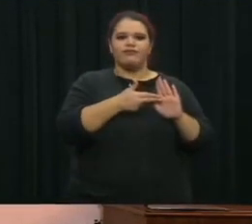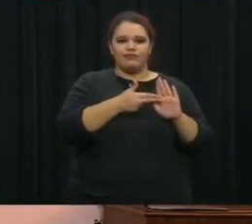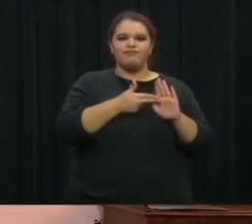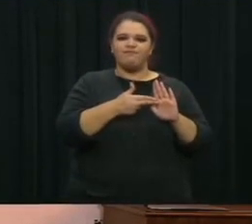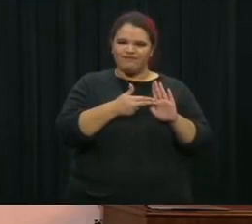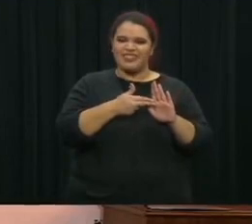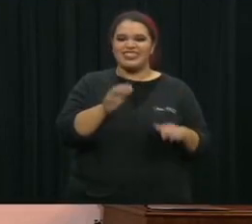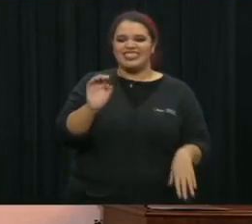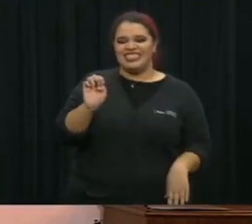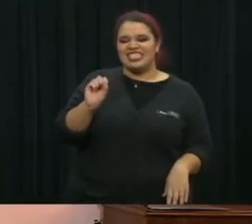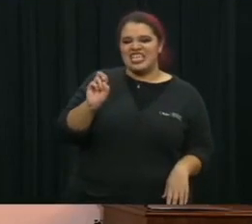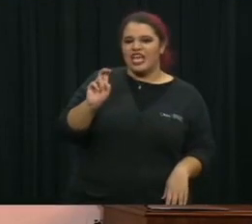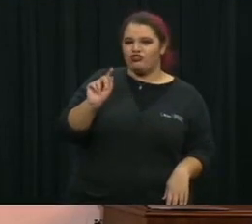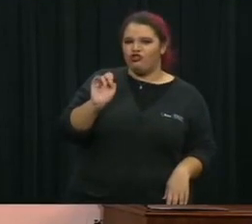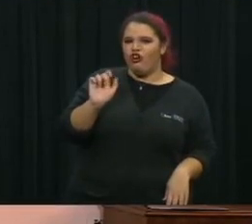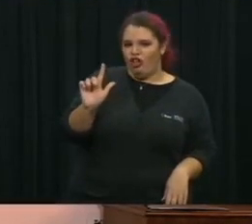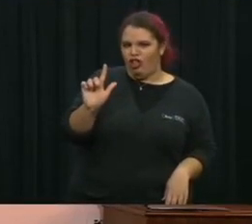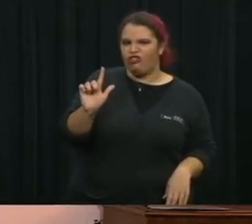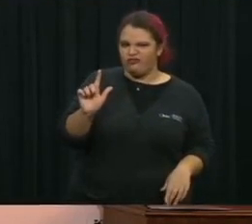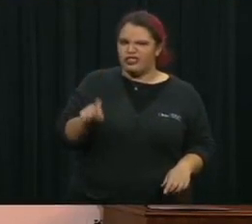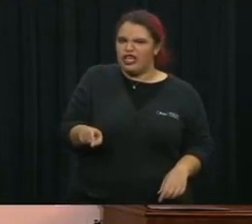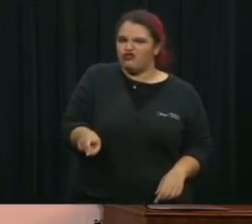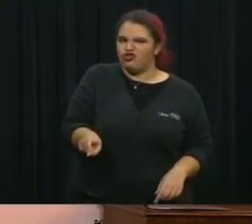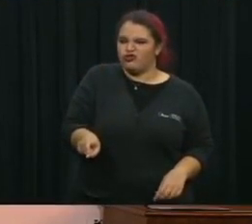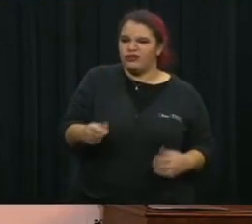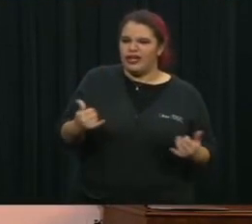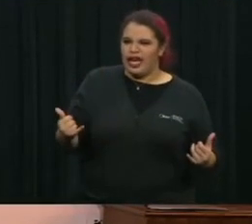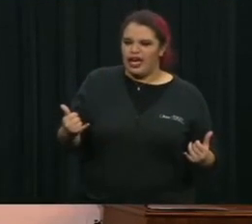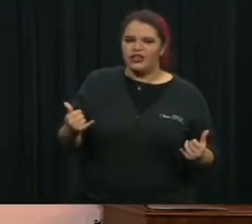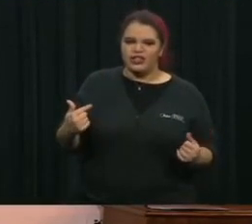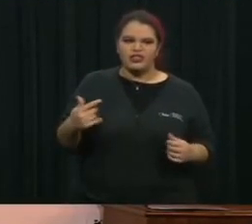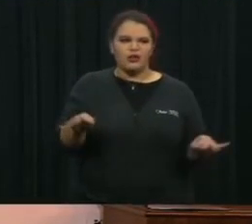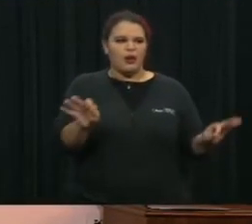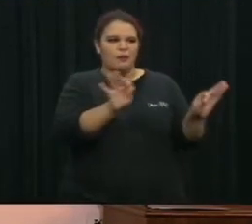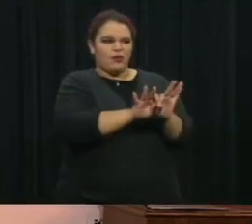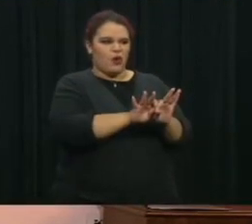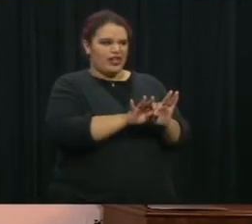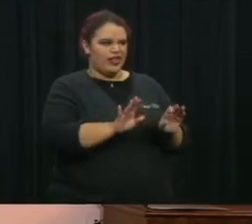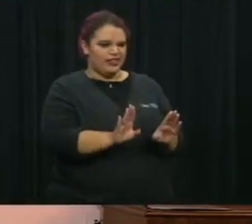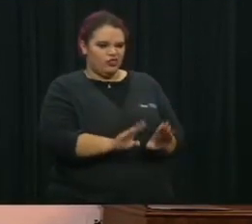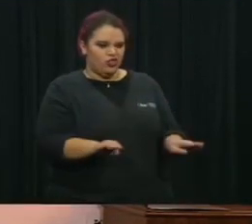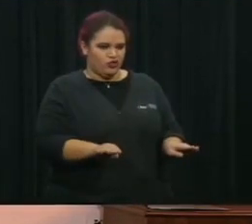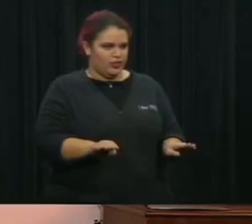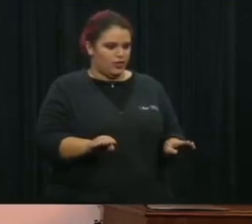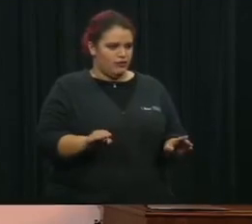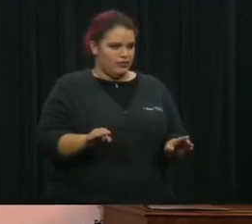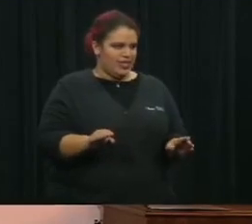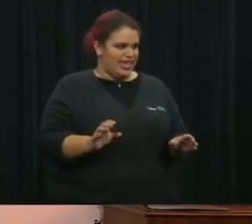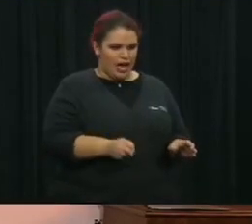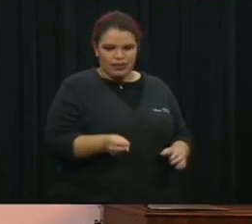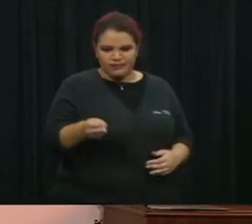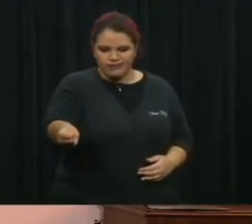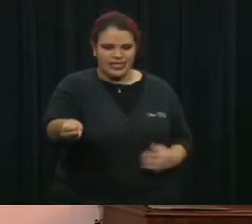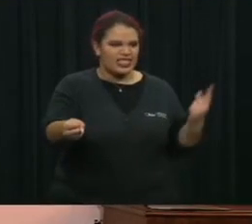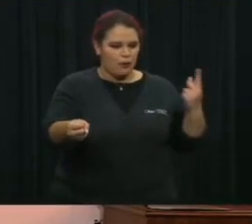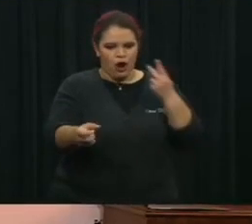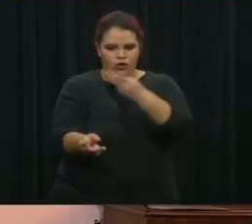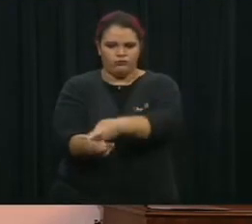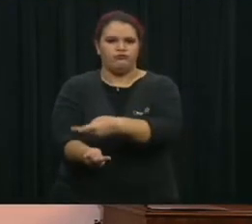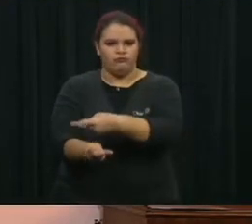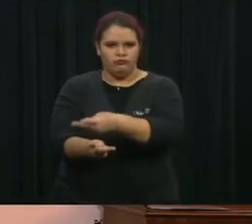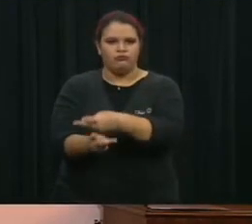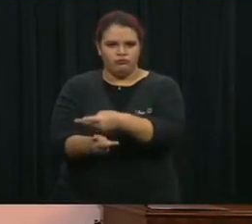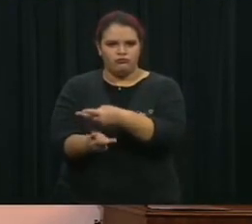that that child has somewhere to go during the day. So that's coming. Isaac Dreyer